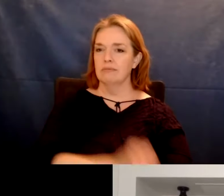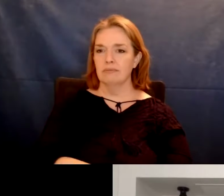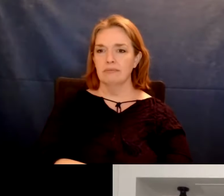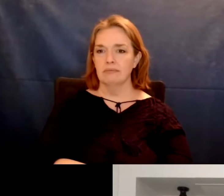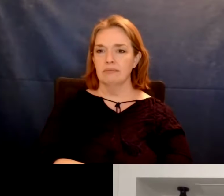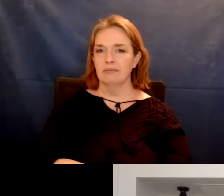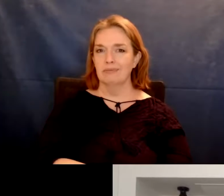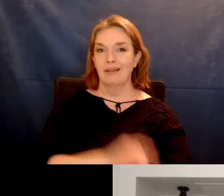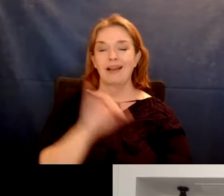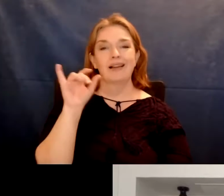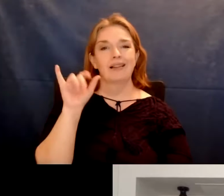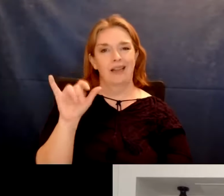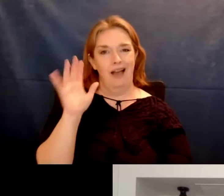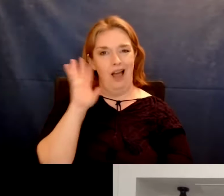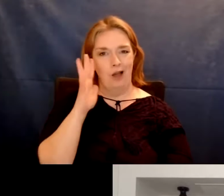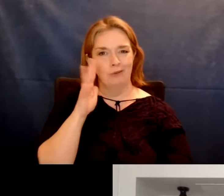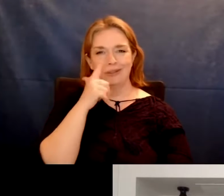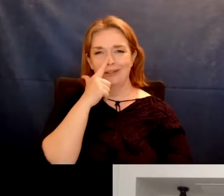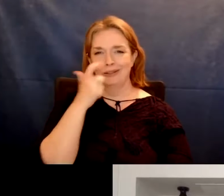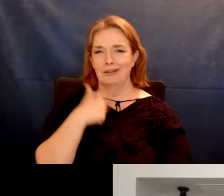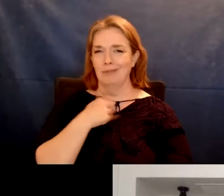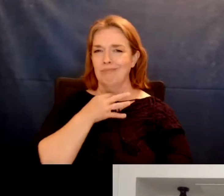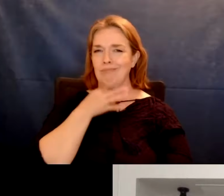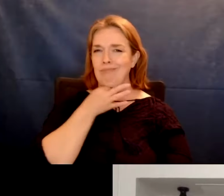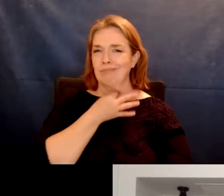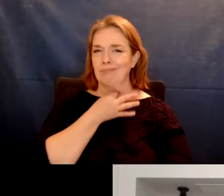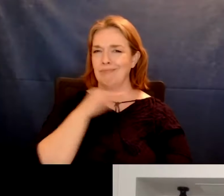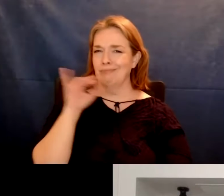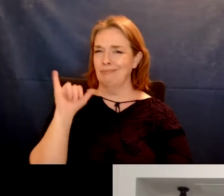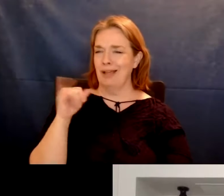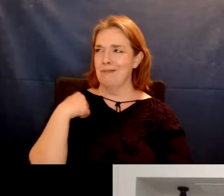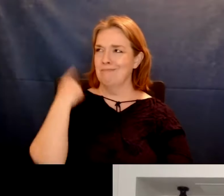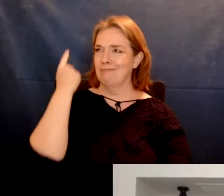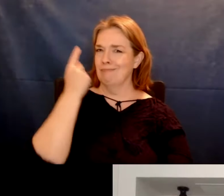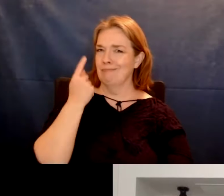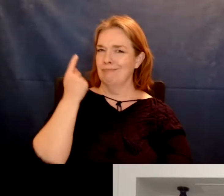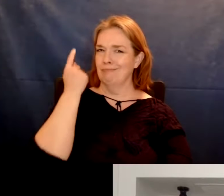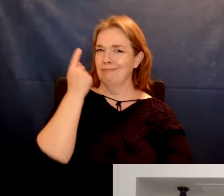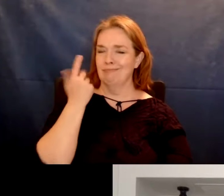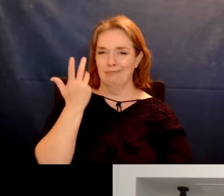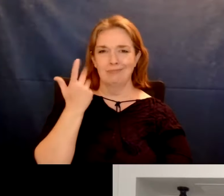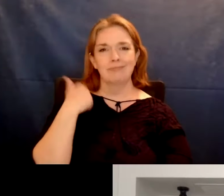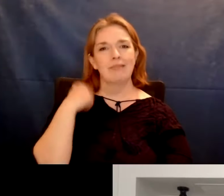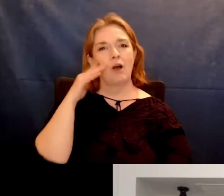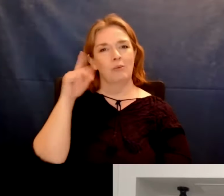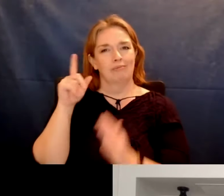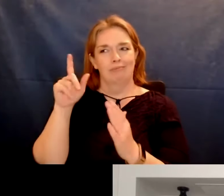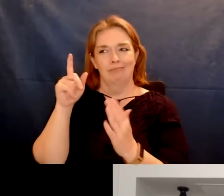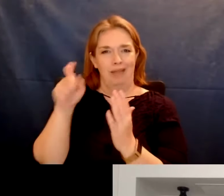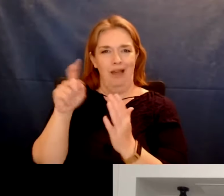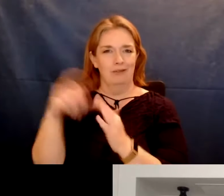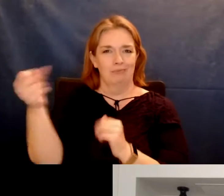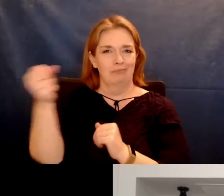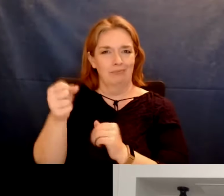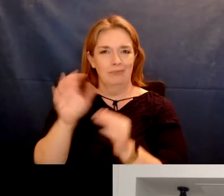That would be very interesting. I'm curious to know. I guess it would take an interpreter or someone